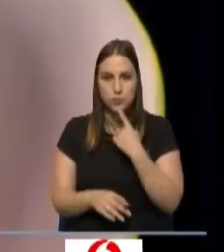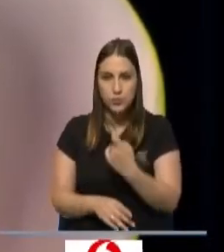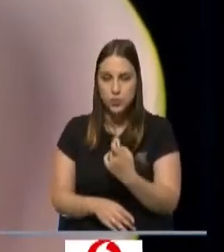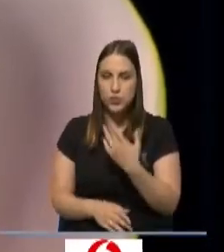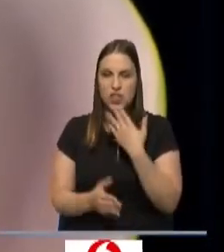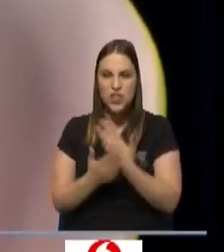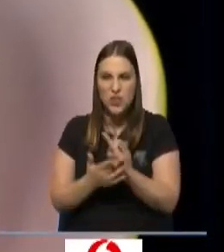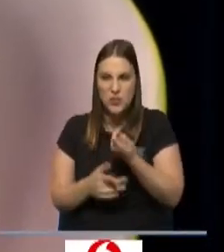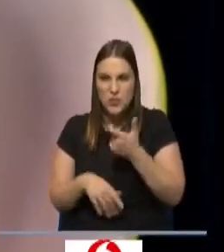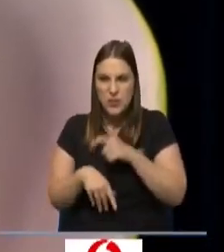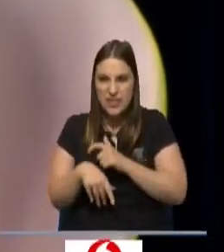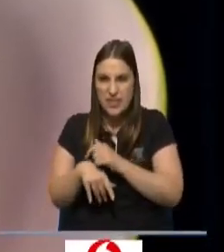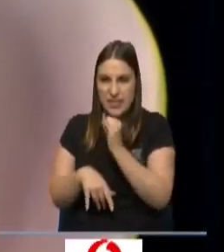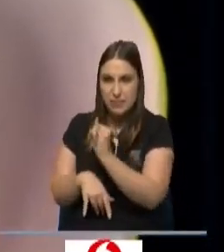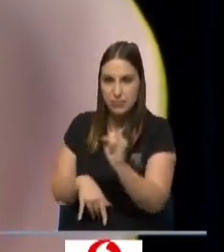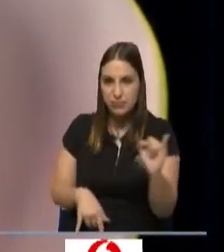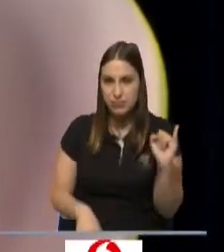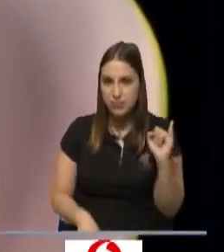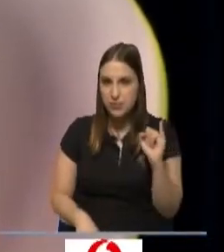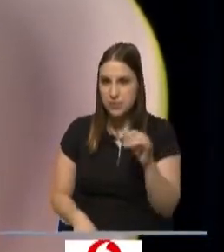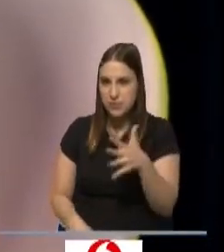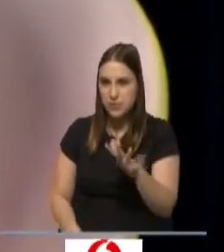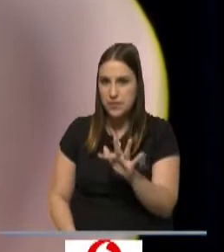And so I can give you